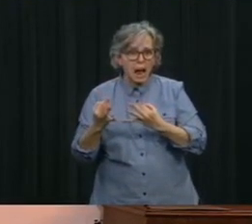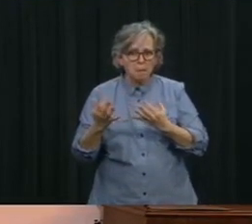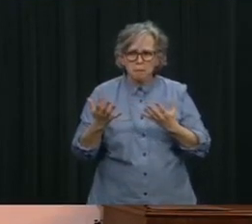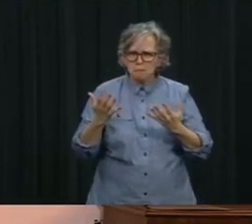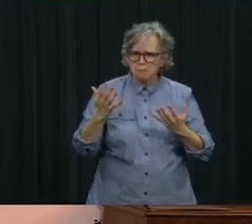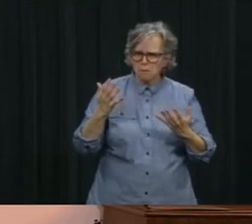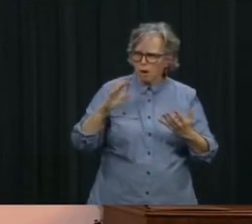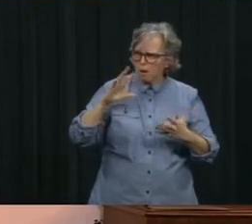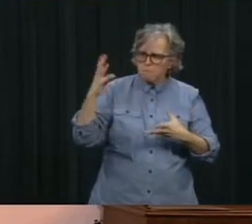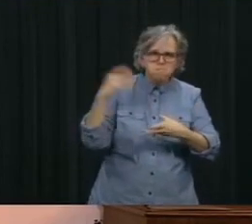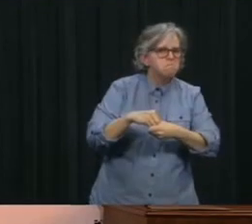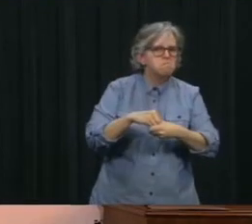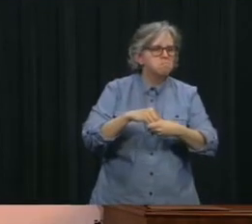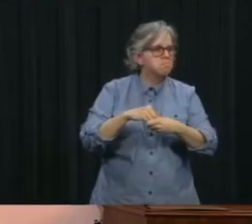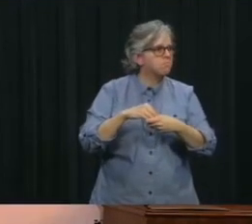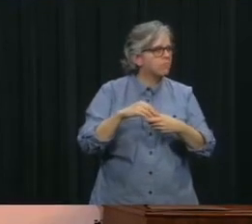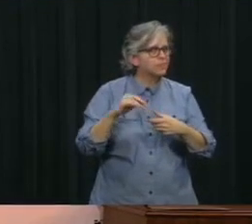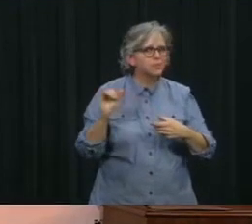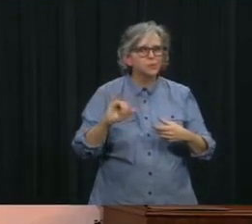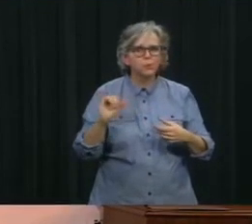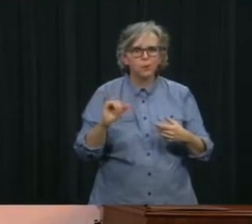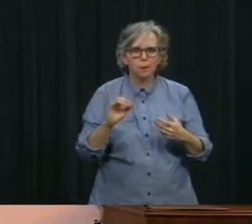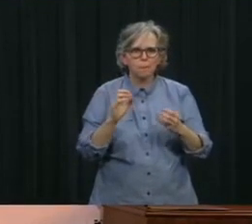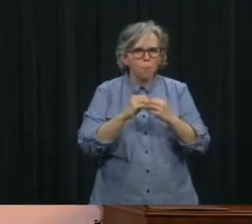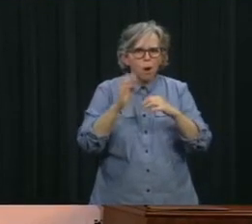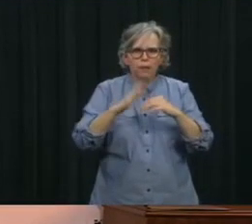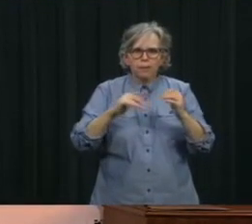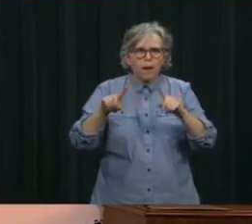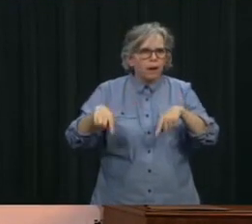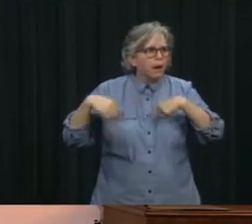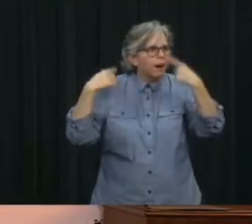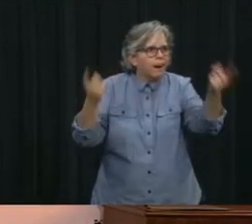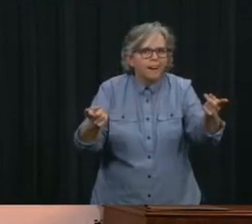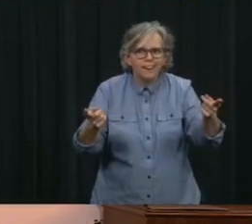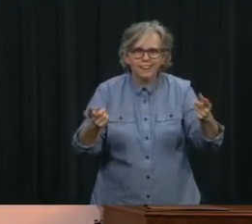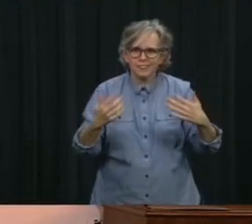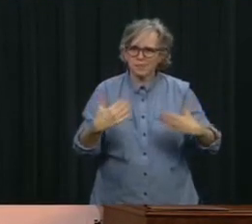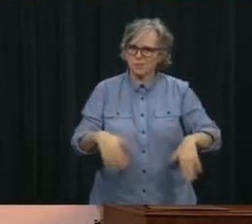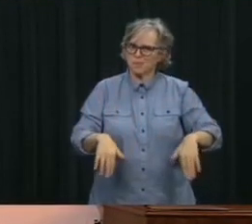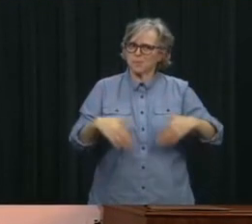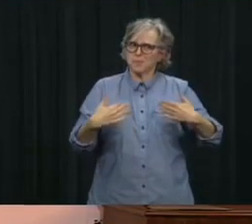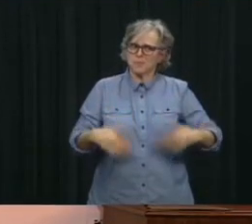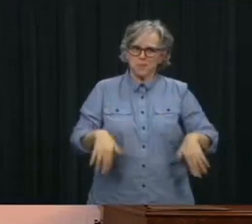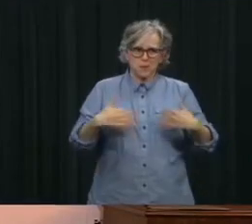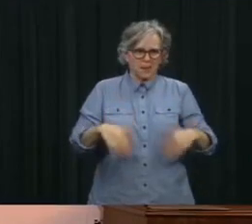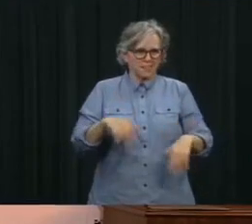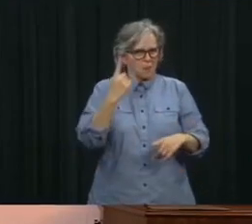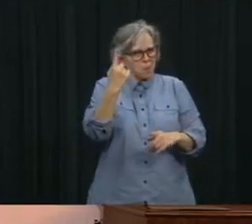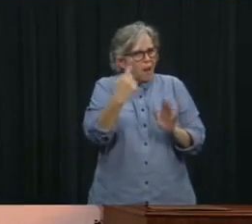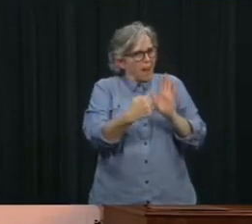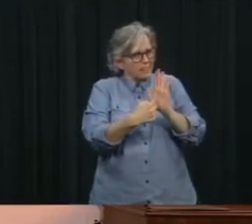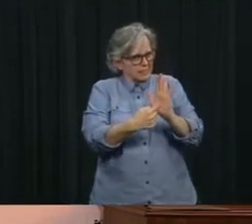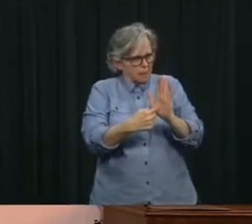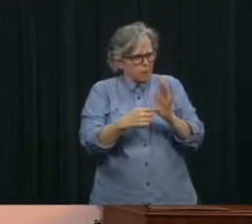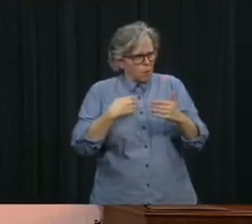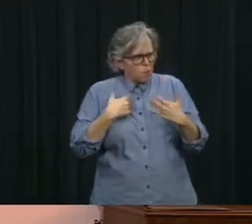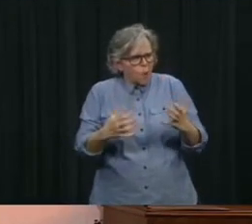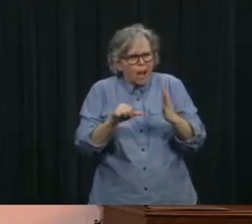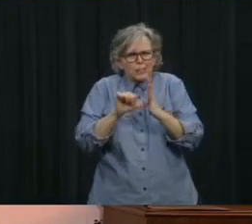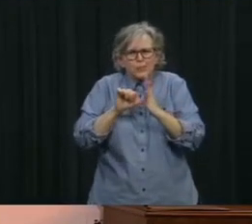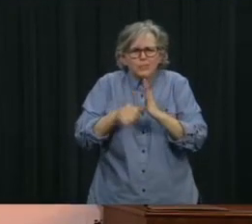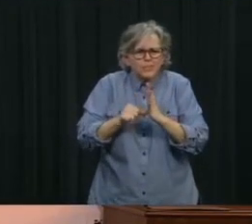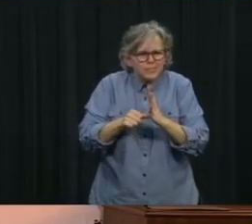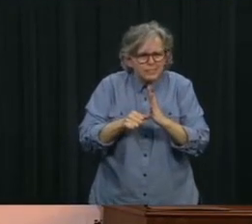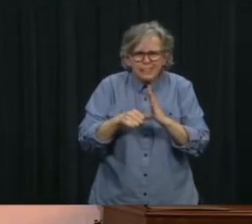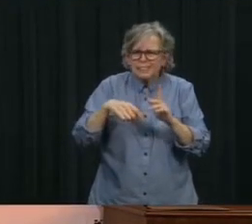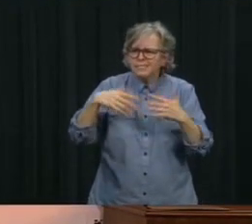did normally in the month preceding. So it's just one case, but I like to highlight the cases to show that